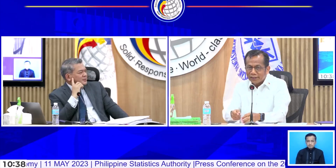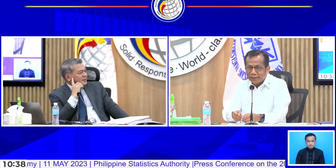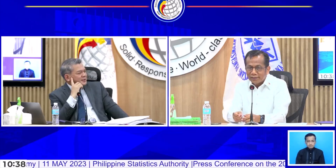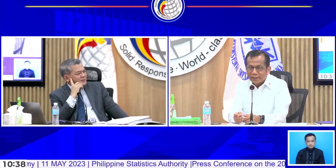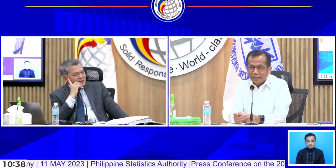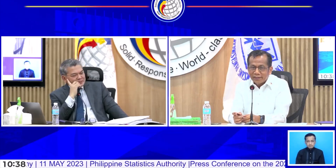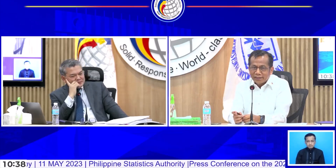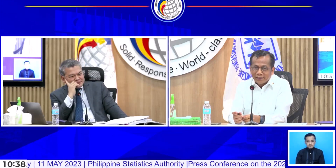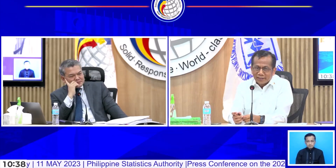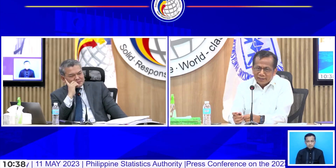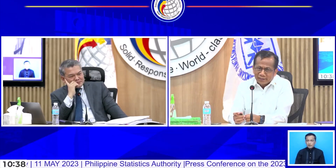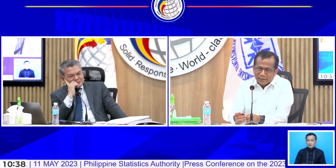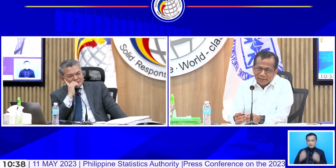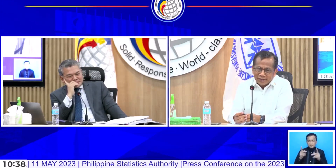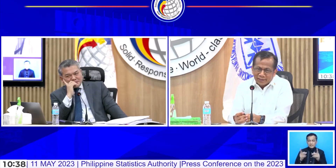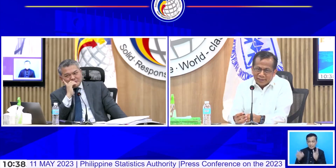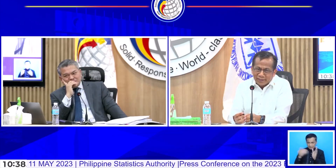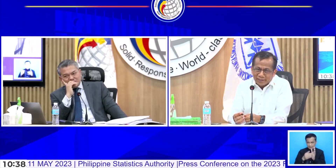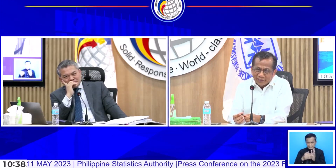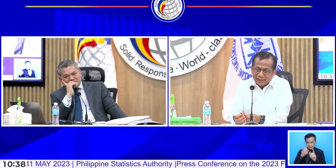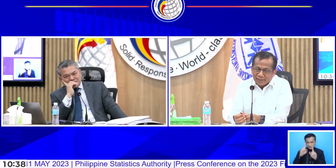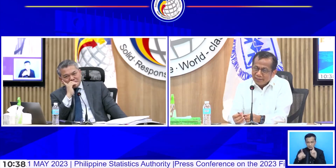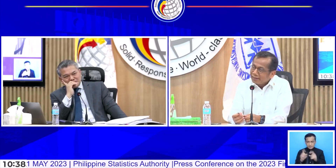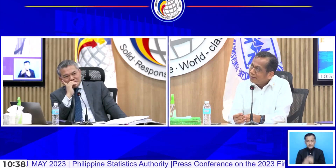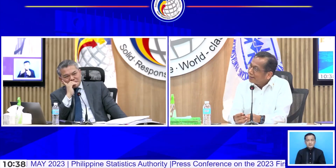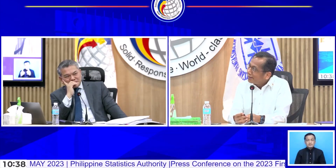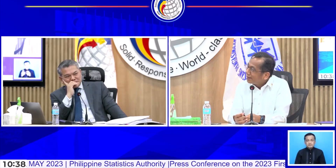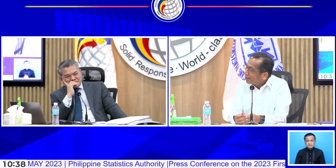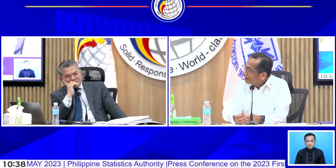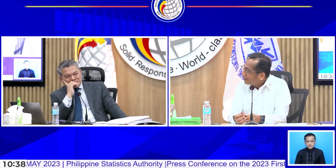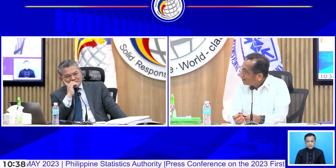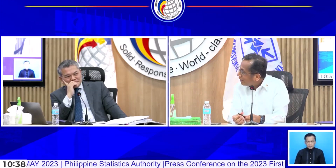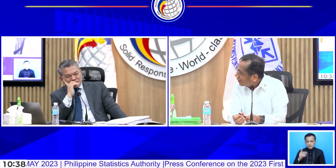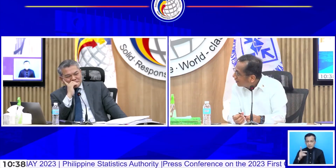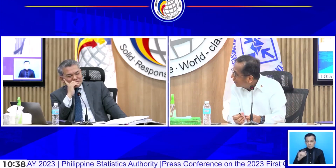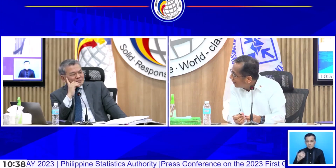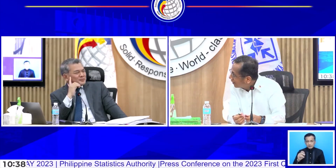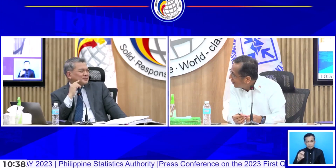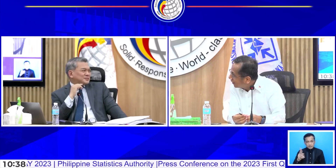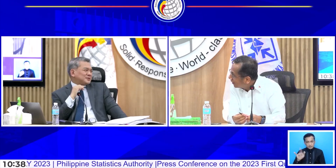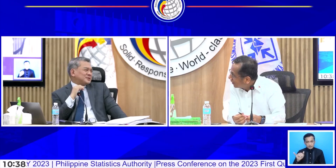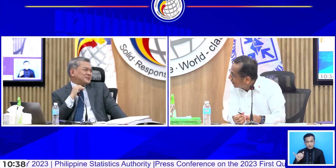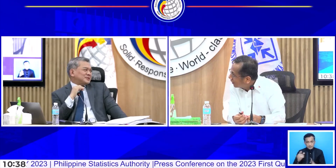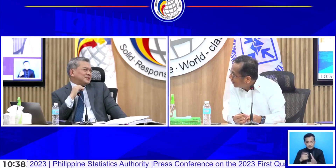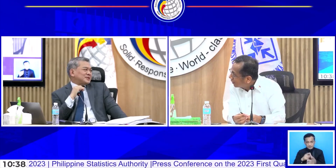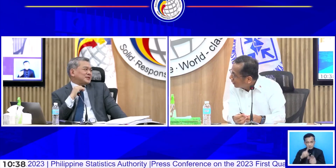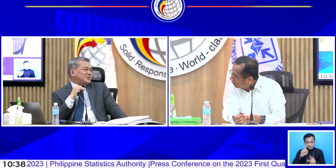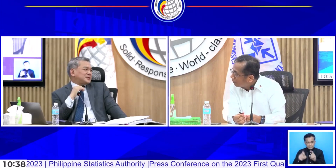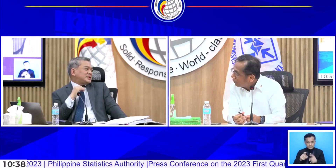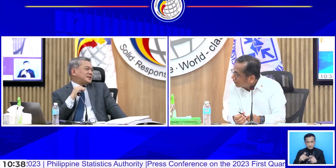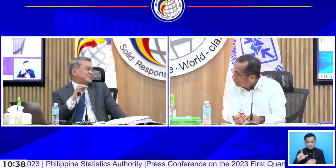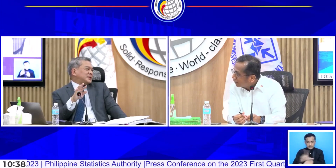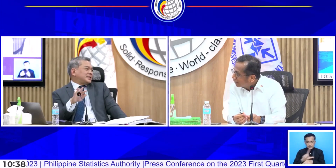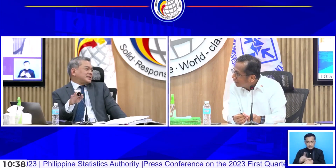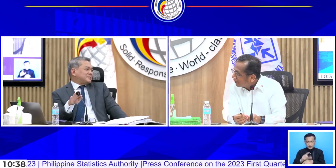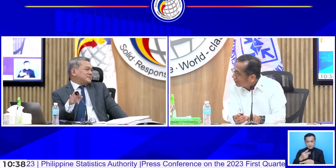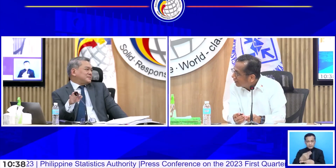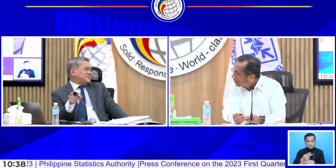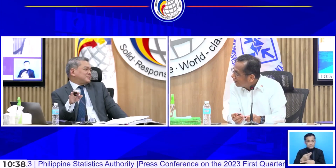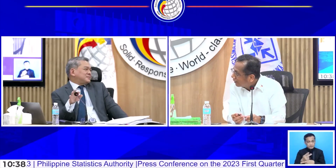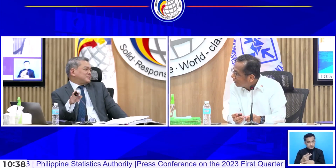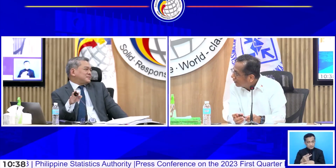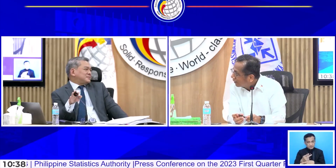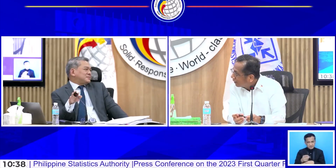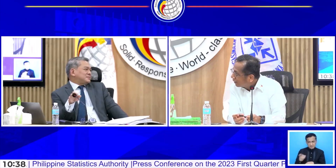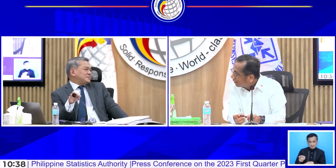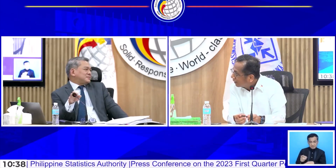Okay, I'll repeat the question po. Ms. Kai Ordinario's first question is on labor productivity. Is it enough to merit